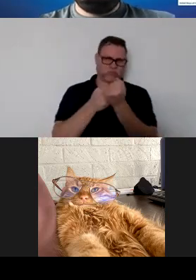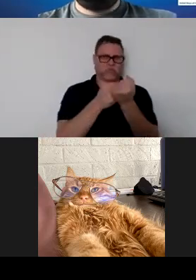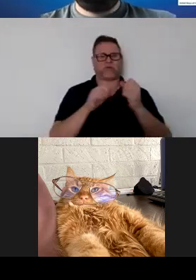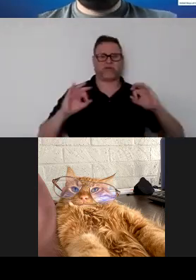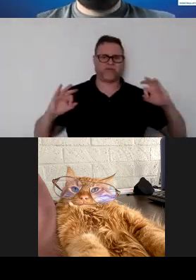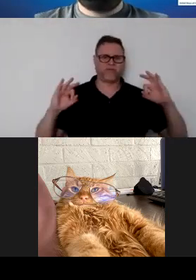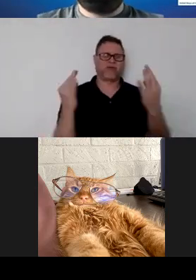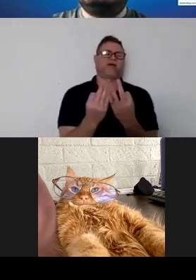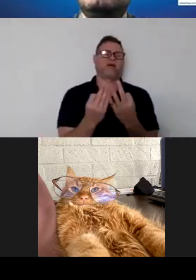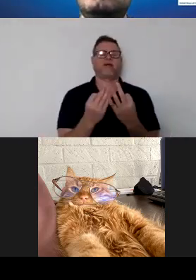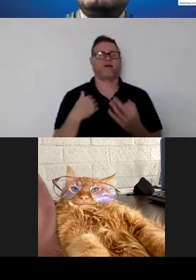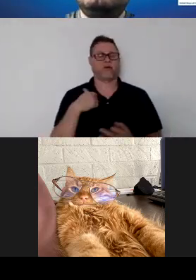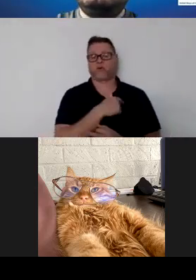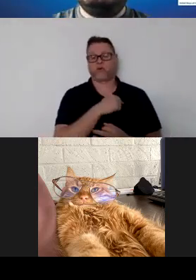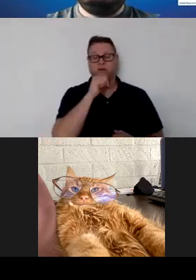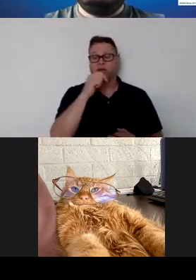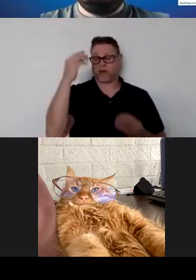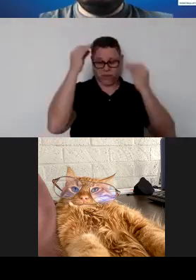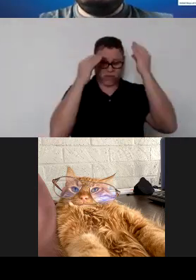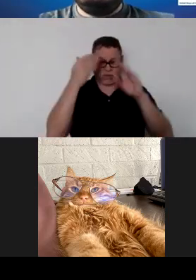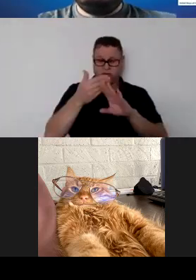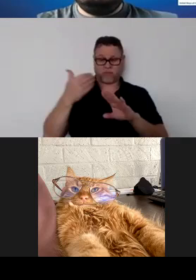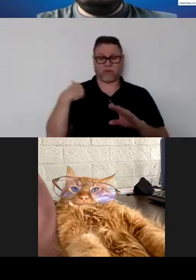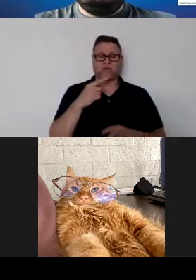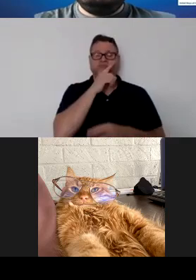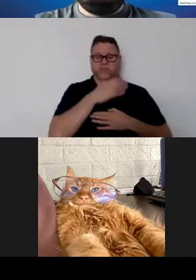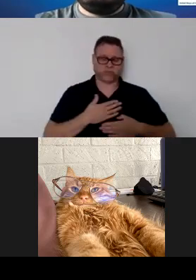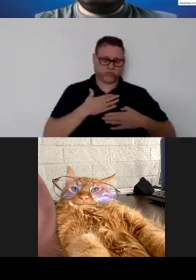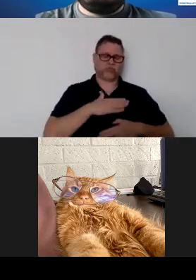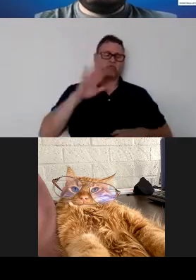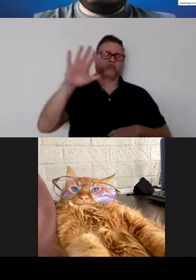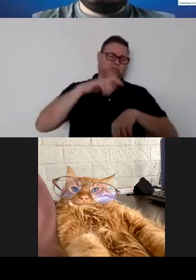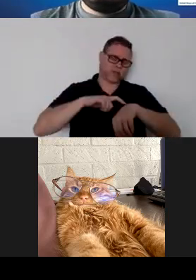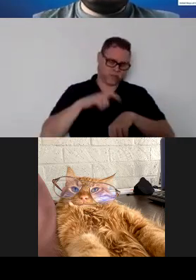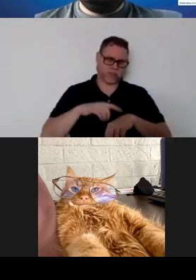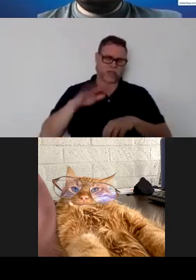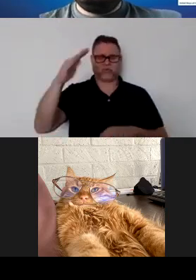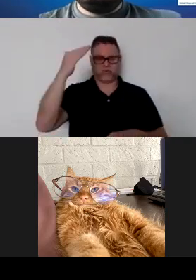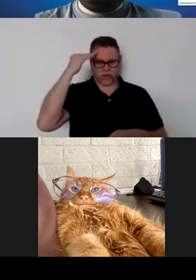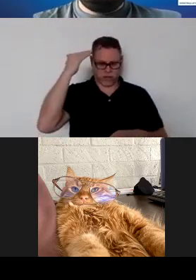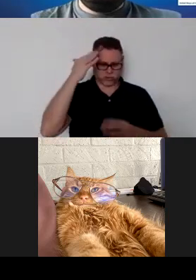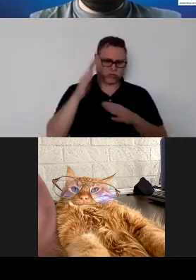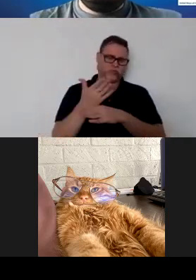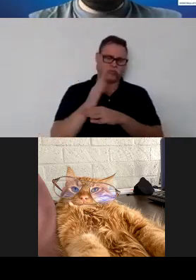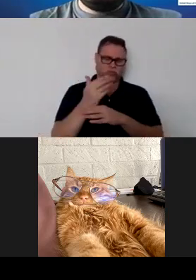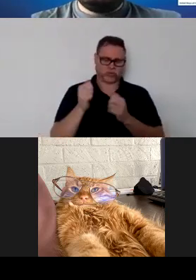that we may not have thought of before. So I really appreciate your time and your knowledge that you shared